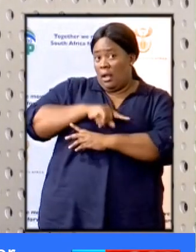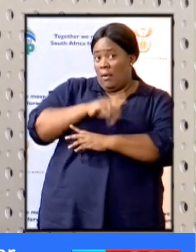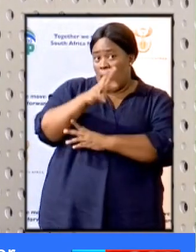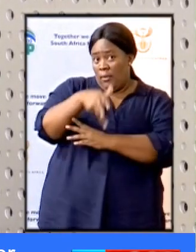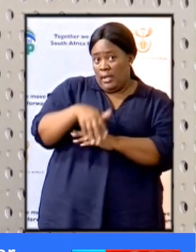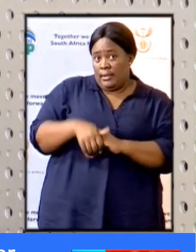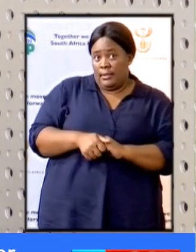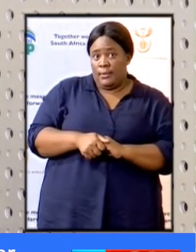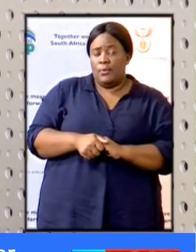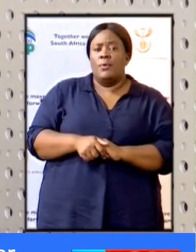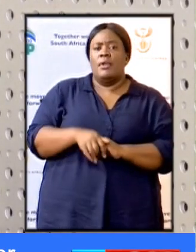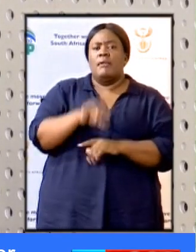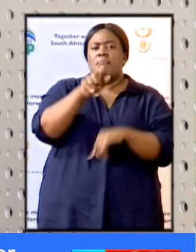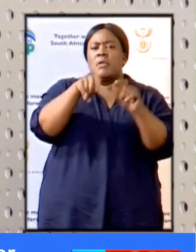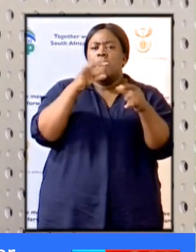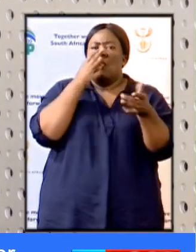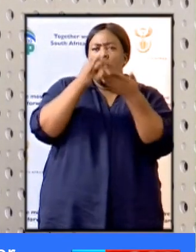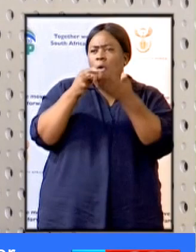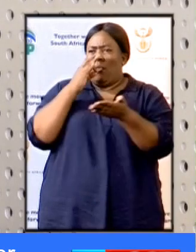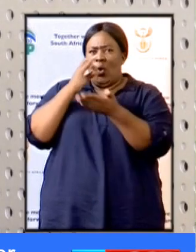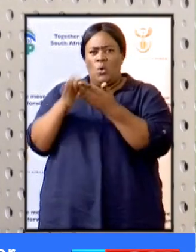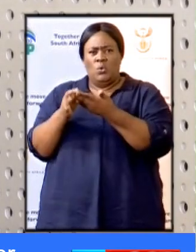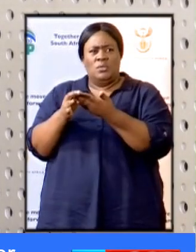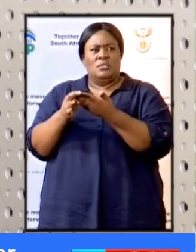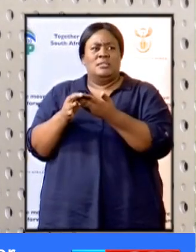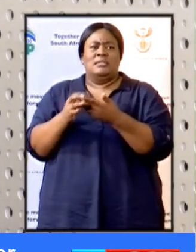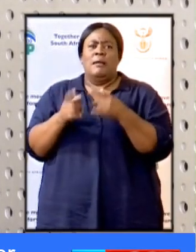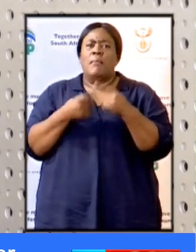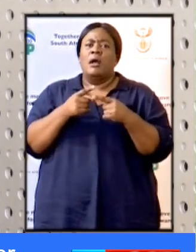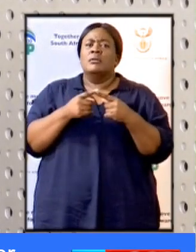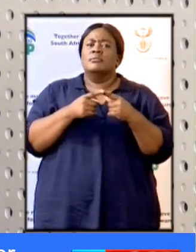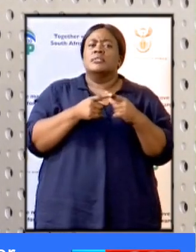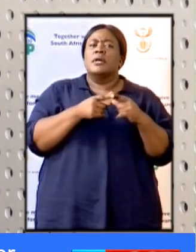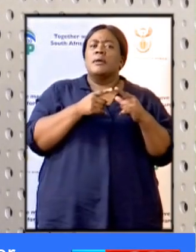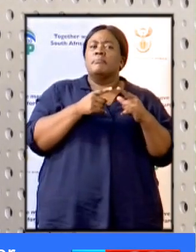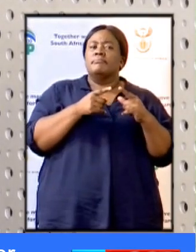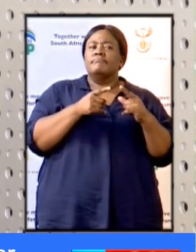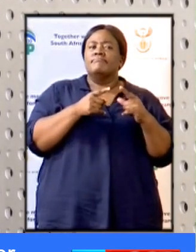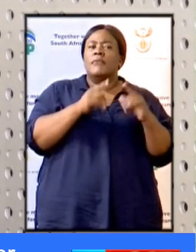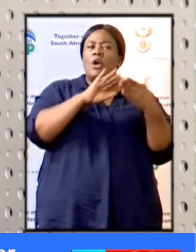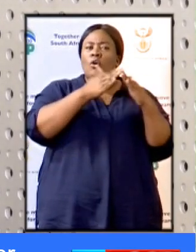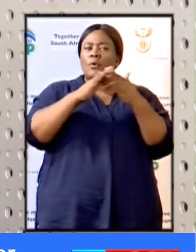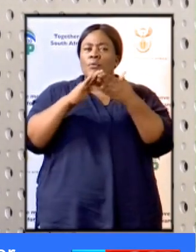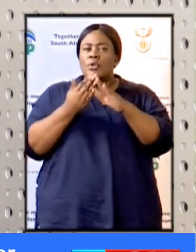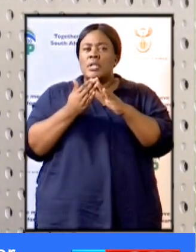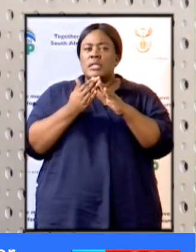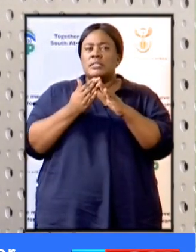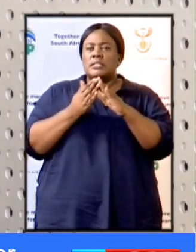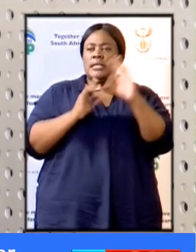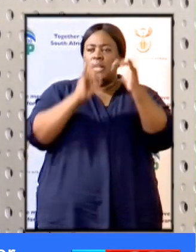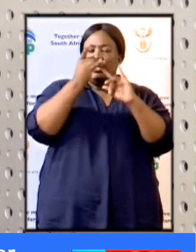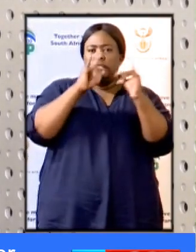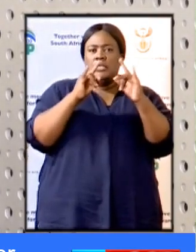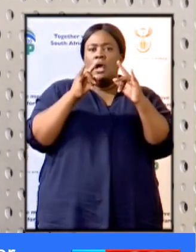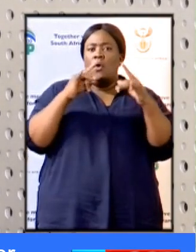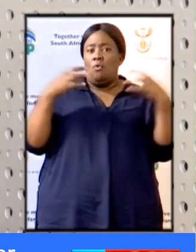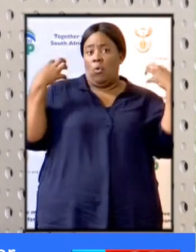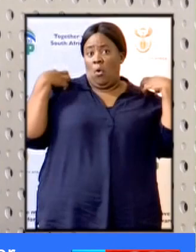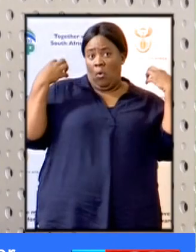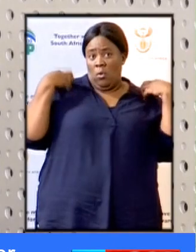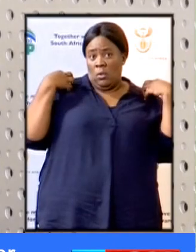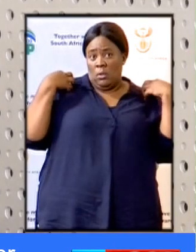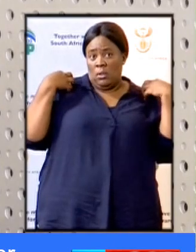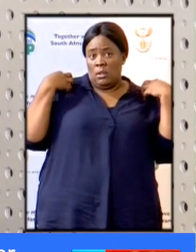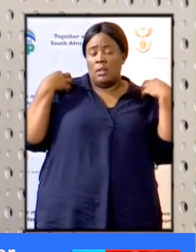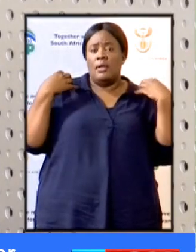there were proposals around community and town halls, and we'll release the statement that we presented to